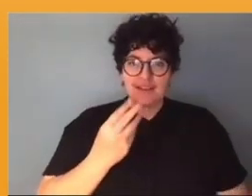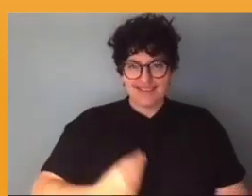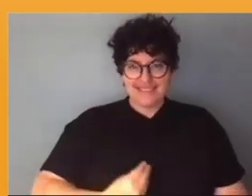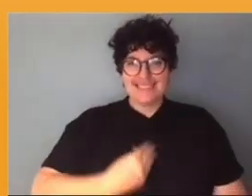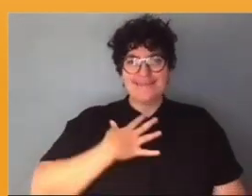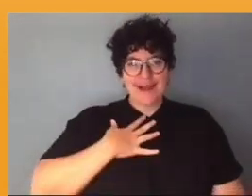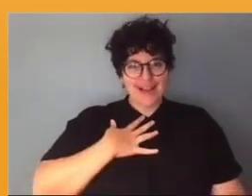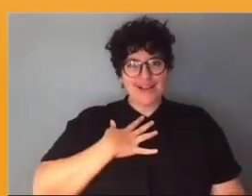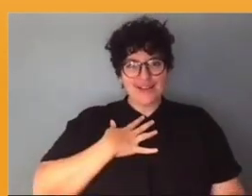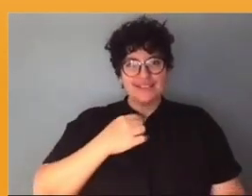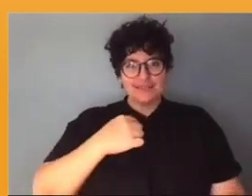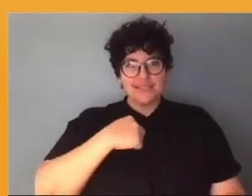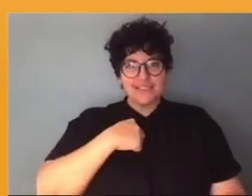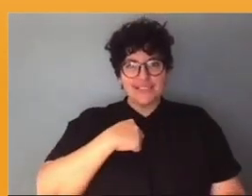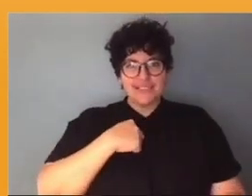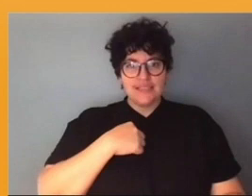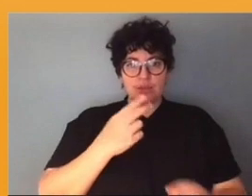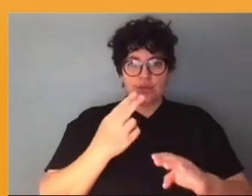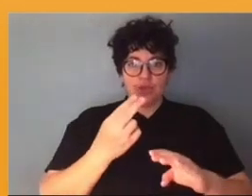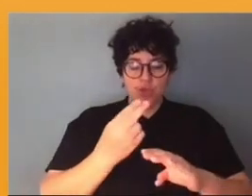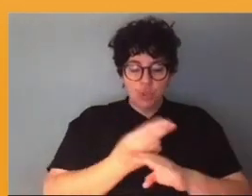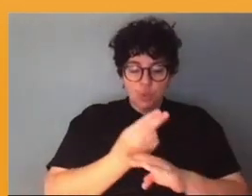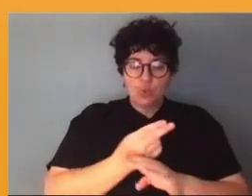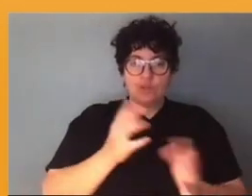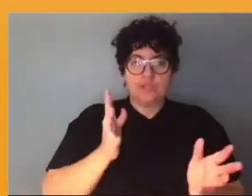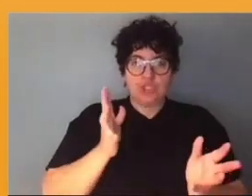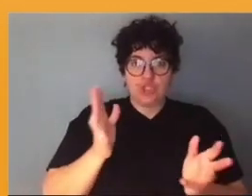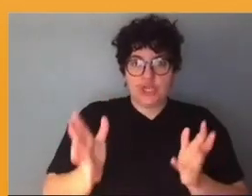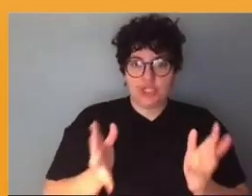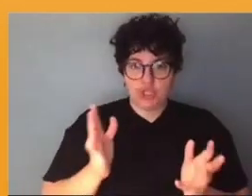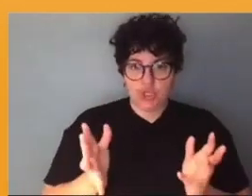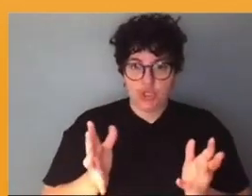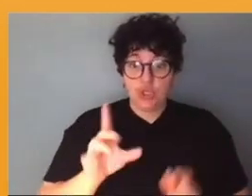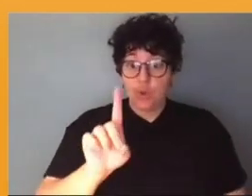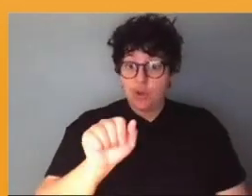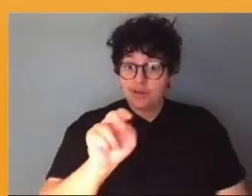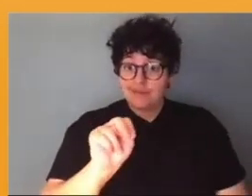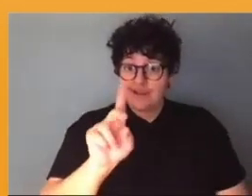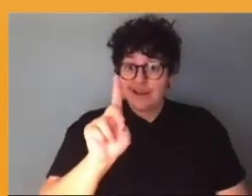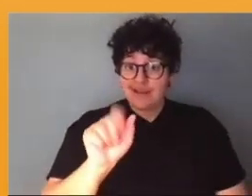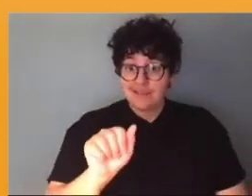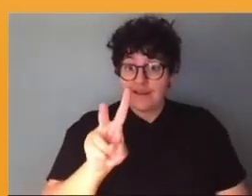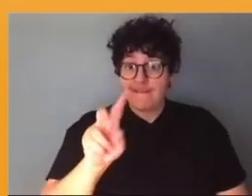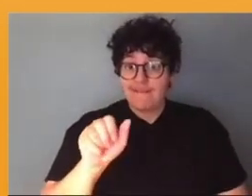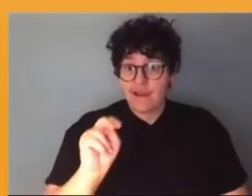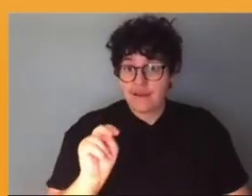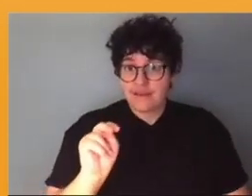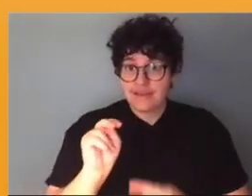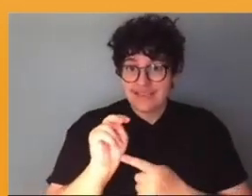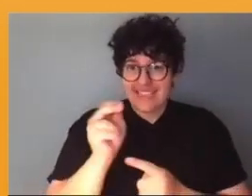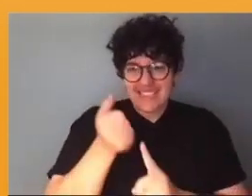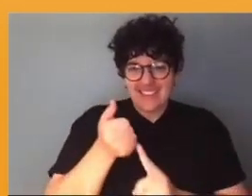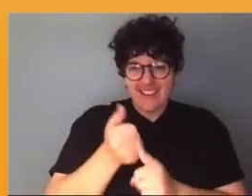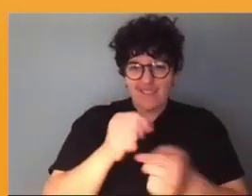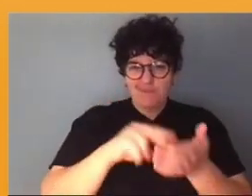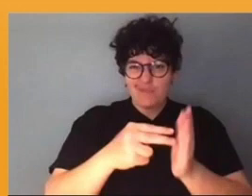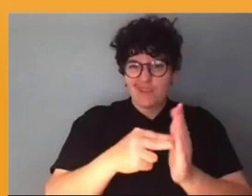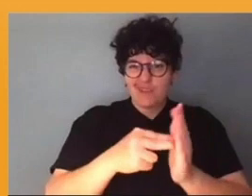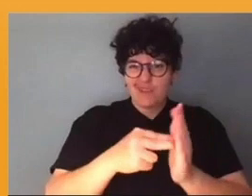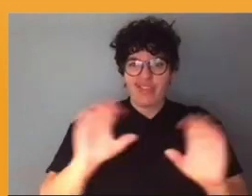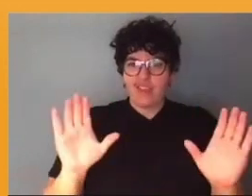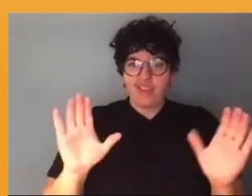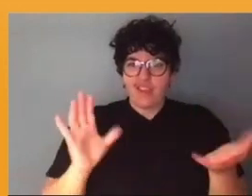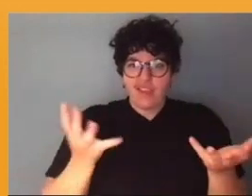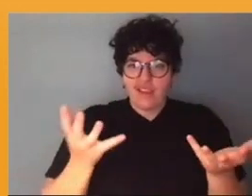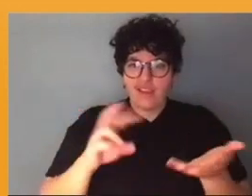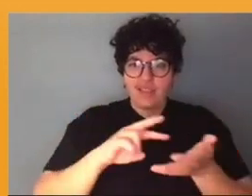use gesture, because Tandavam in and of itself doesn't mean anything. The word means,